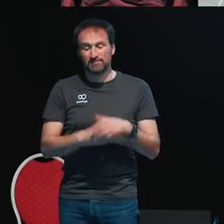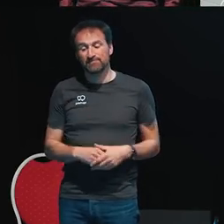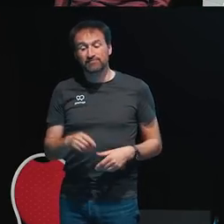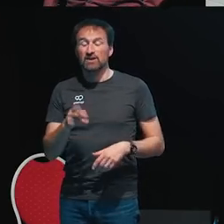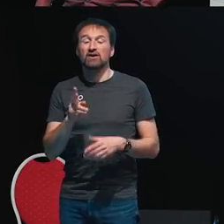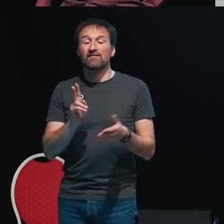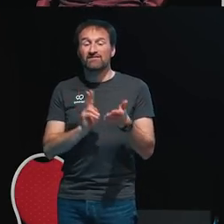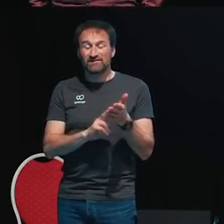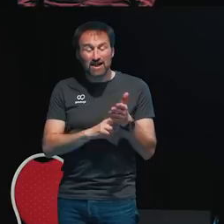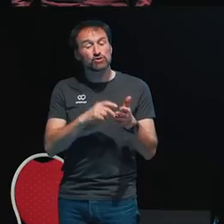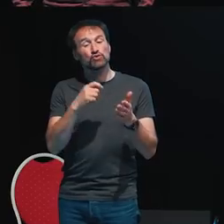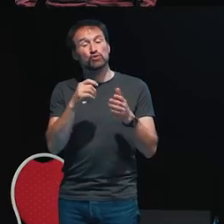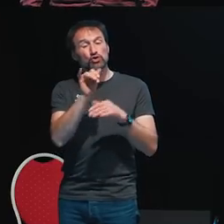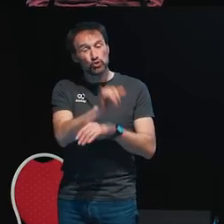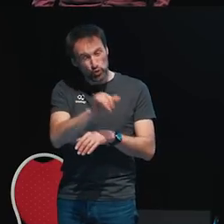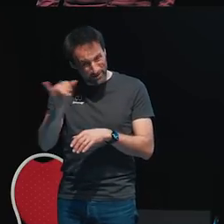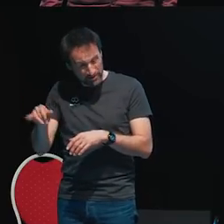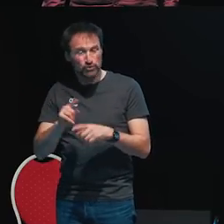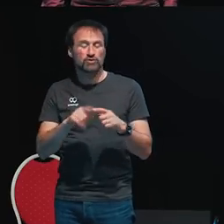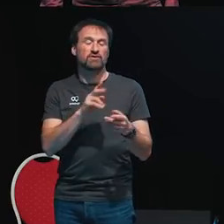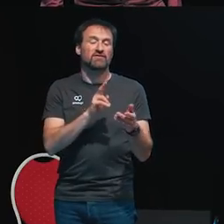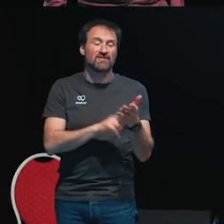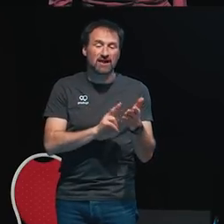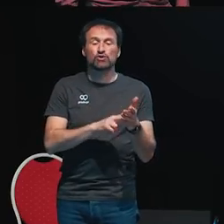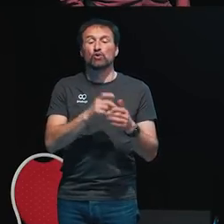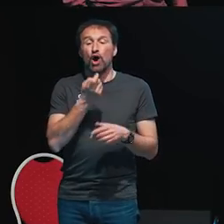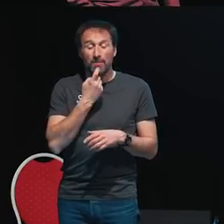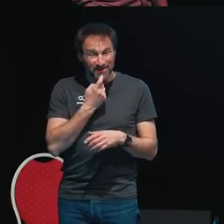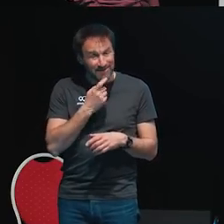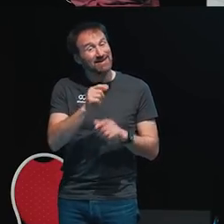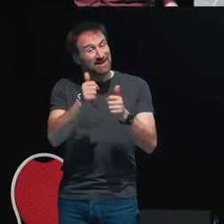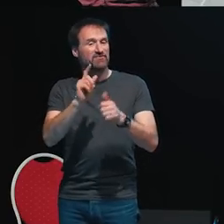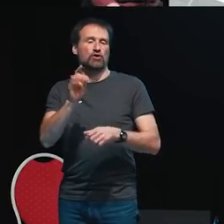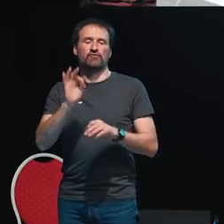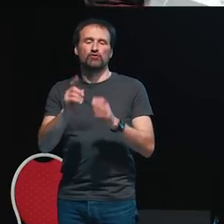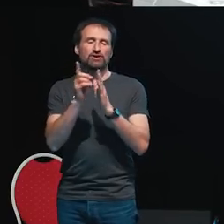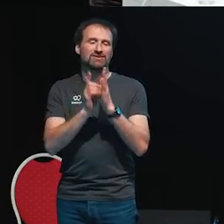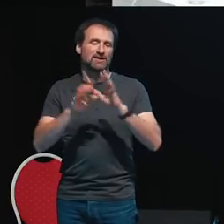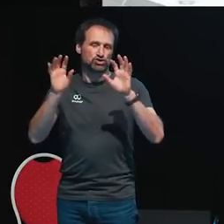Value types and value objects also help with data structures, because at the moment,